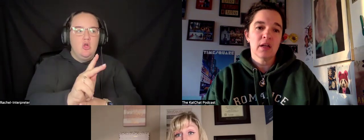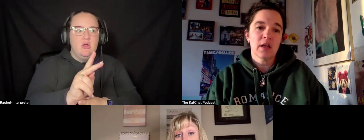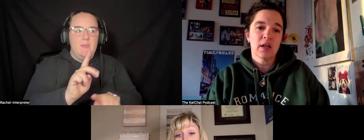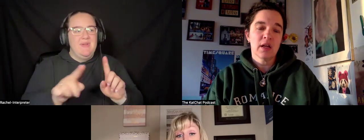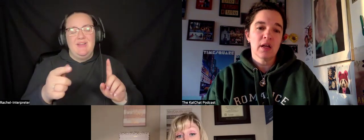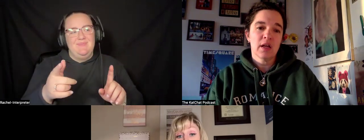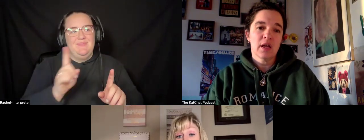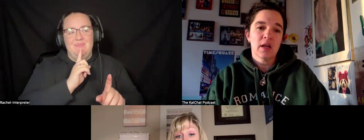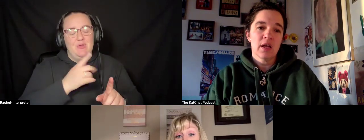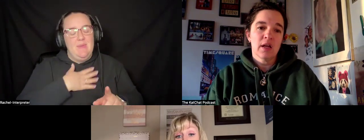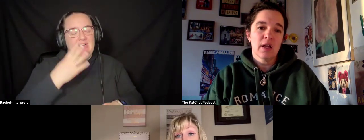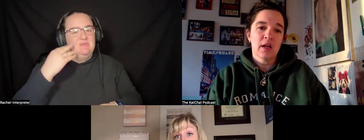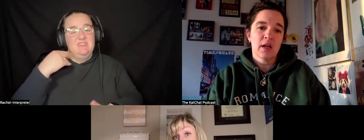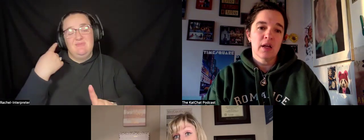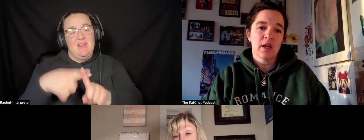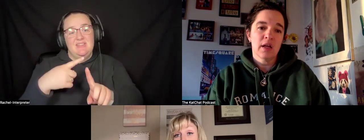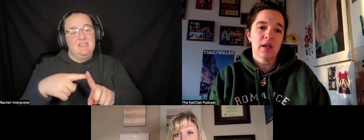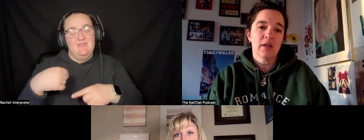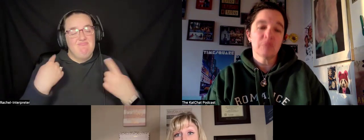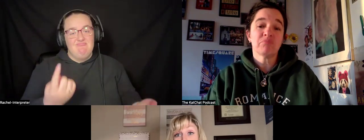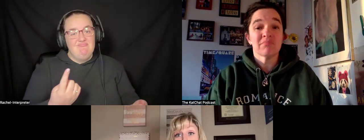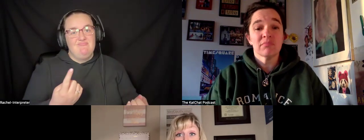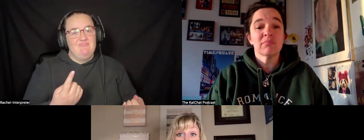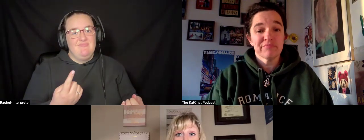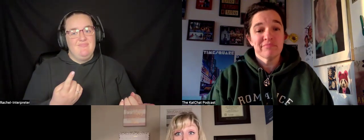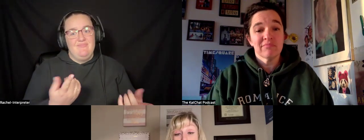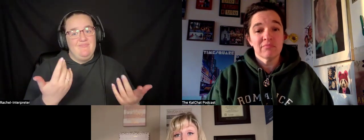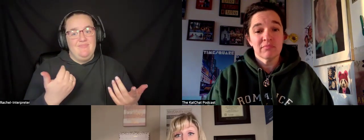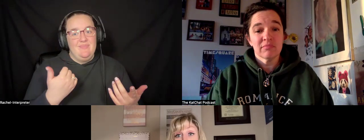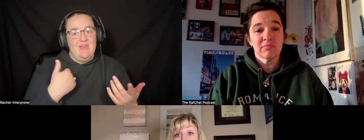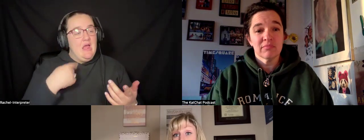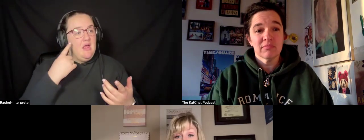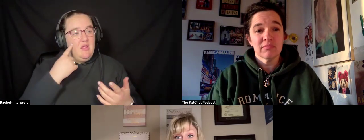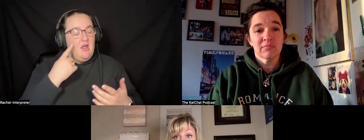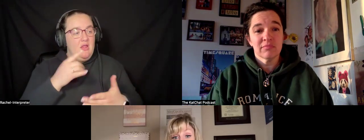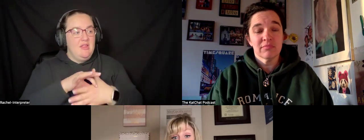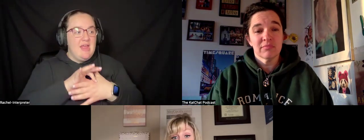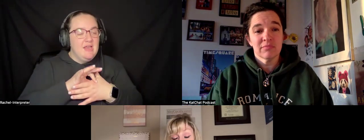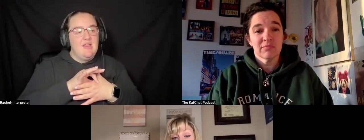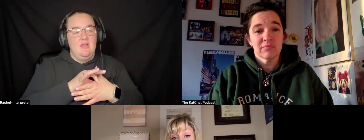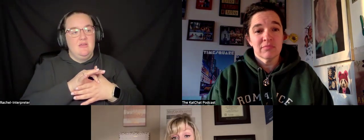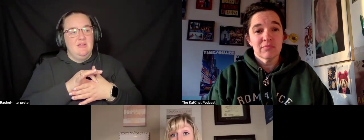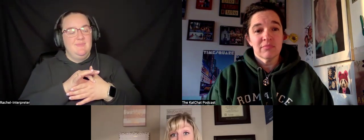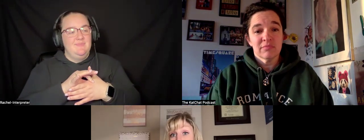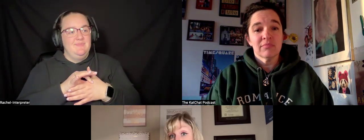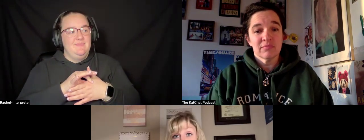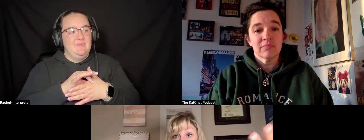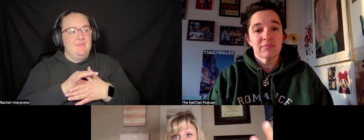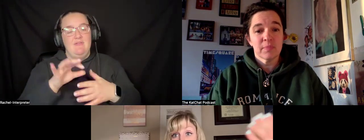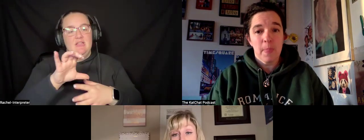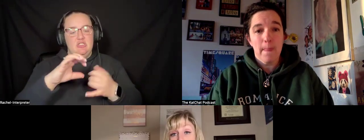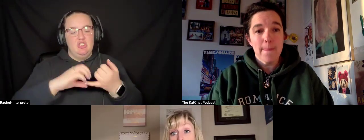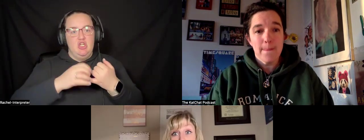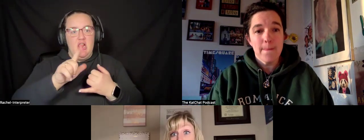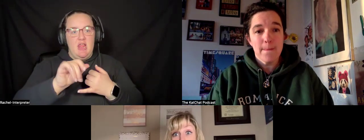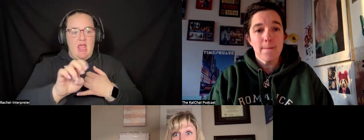positive experience from it. Just because I thought the content on there, even the Cherry Lane movies were